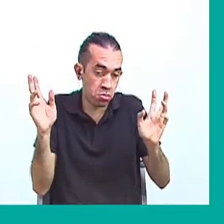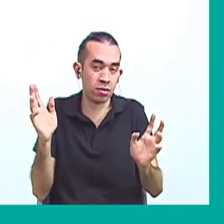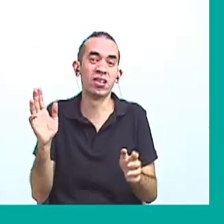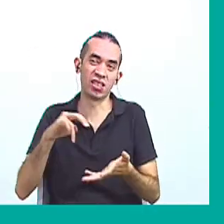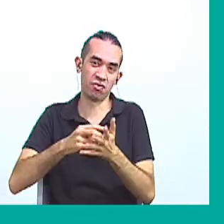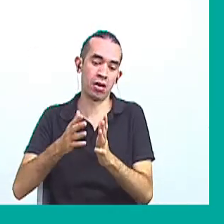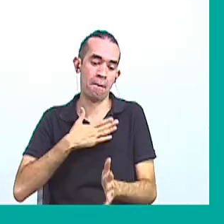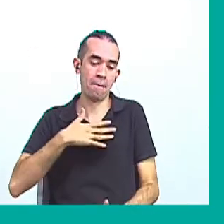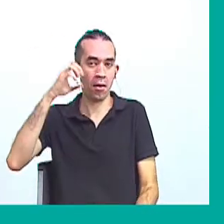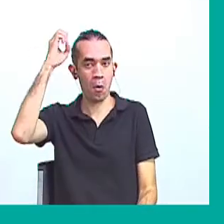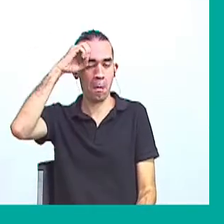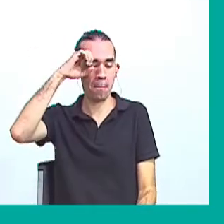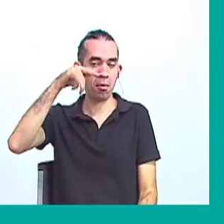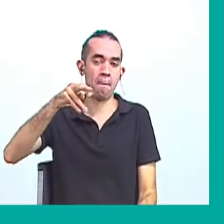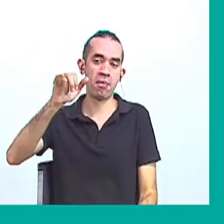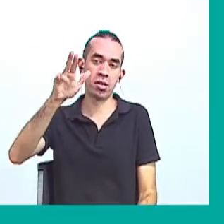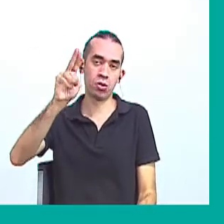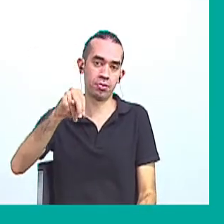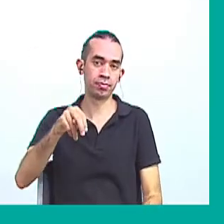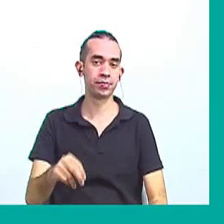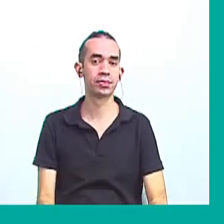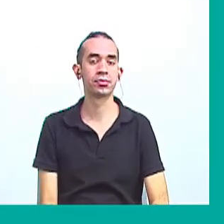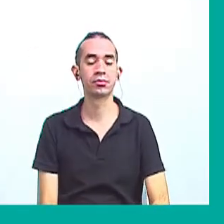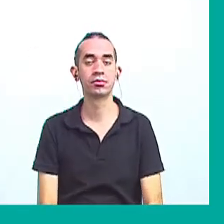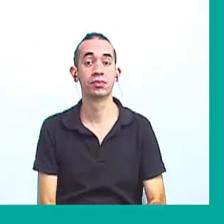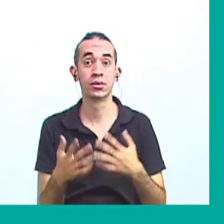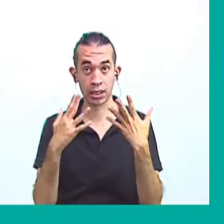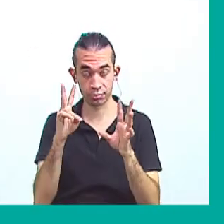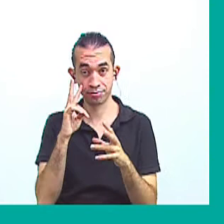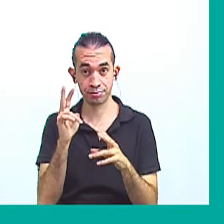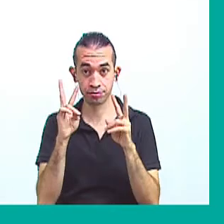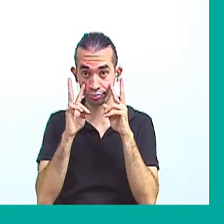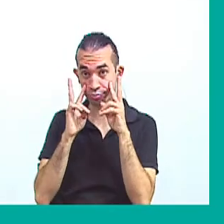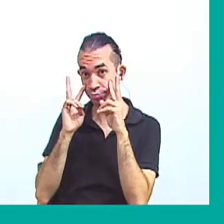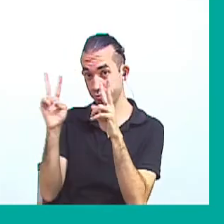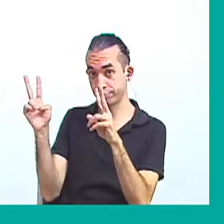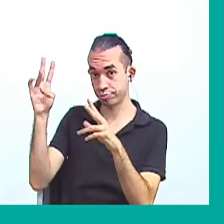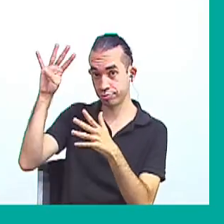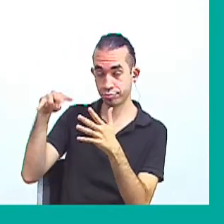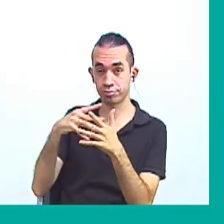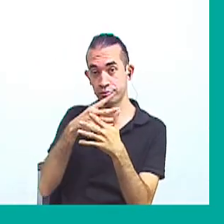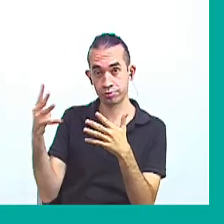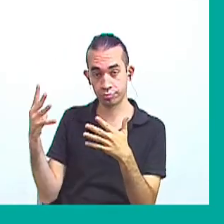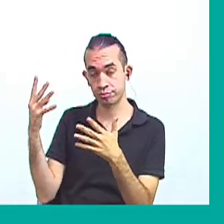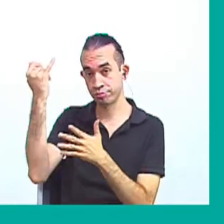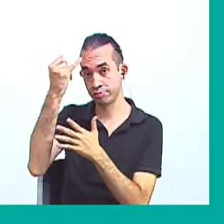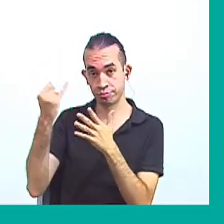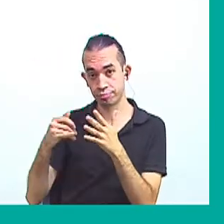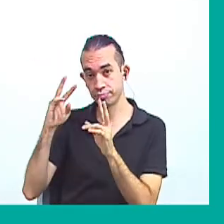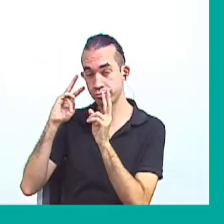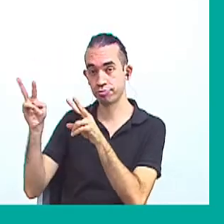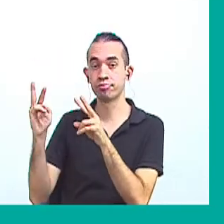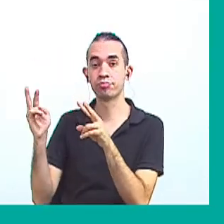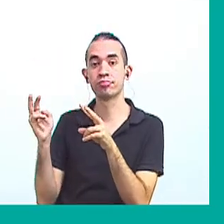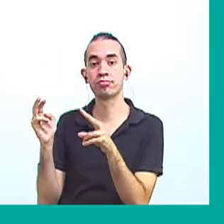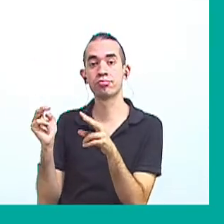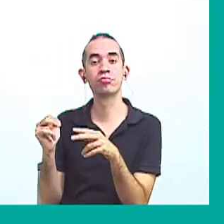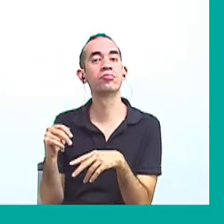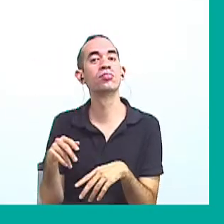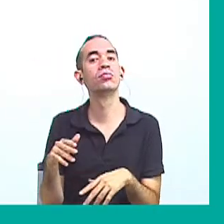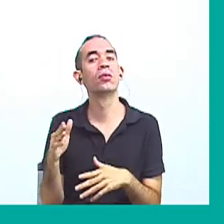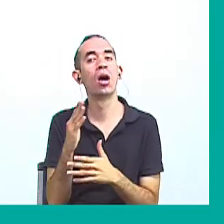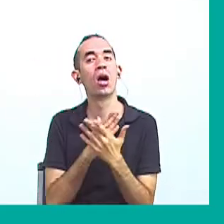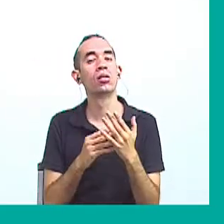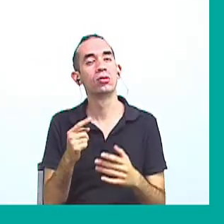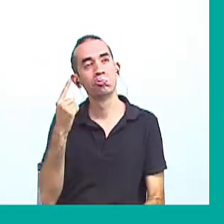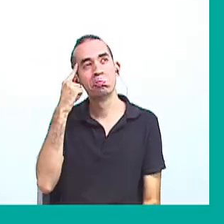it. Now, once we have this, I want you to take a look at this chart, at this infographic, and think of one of the things you